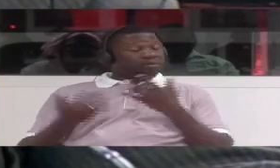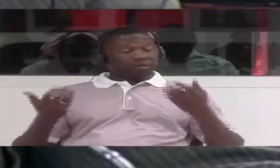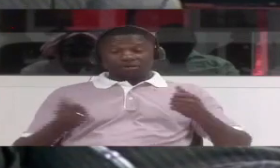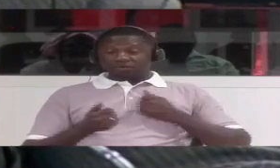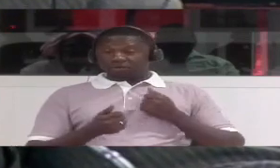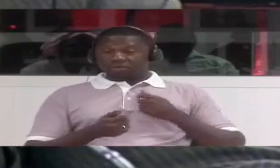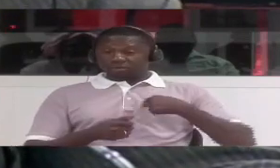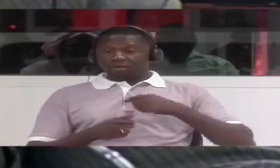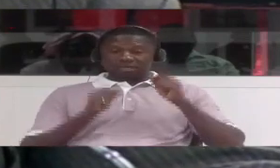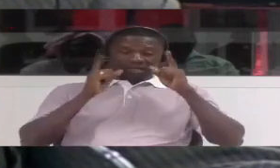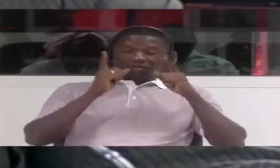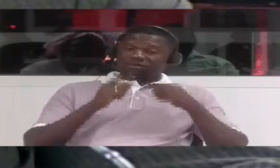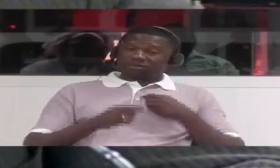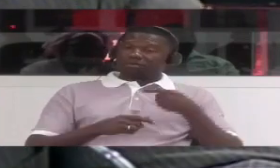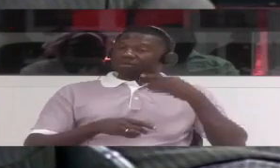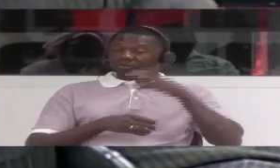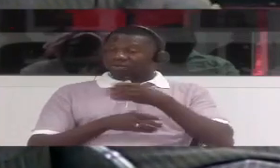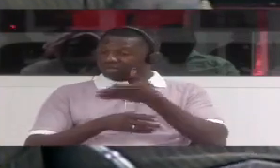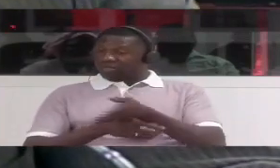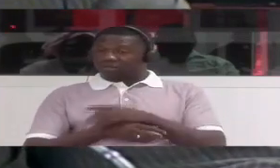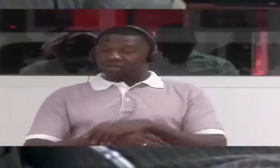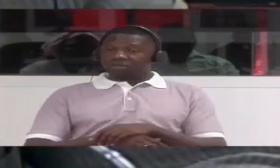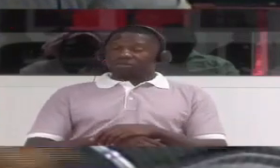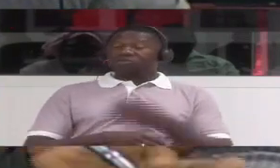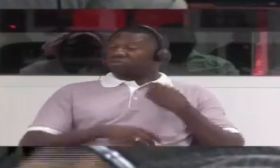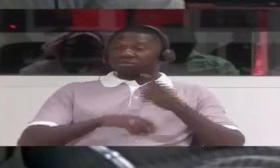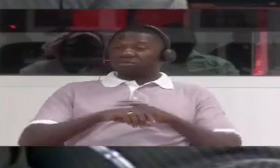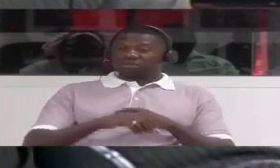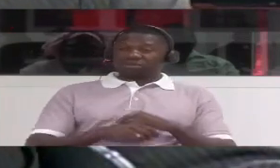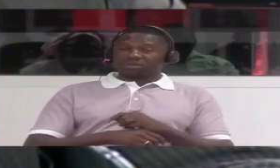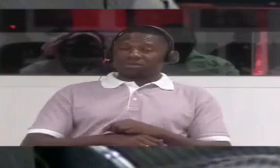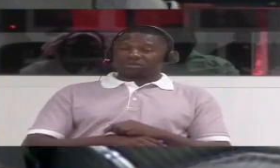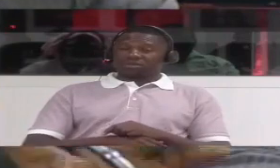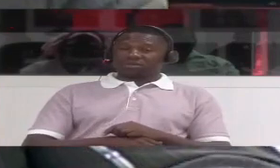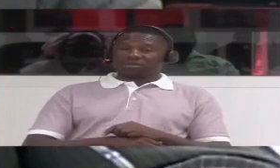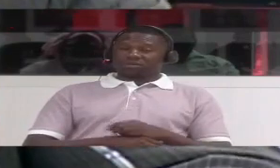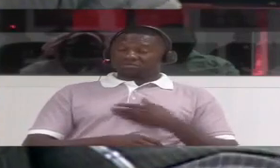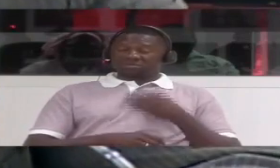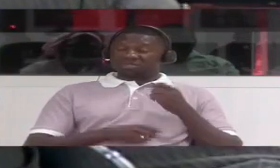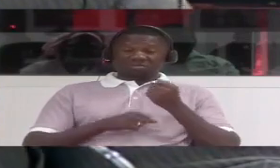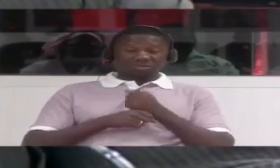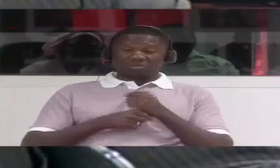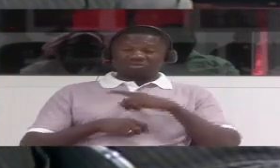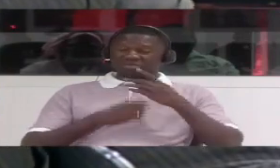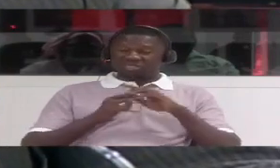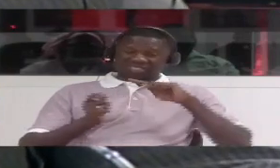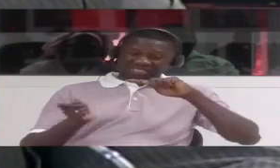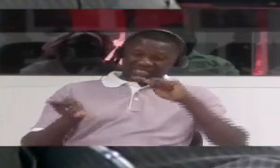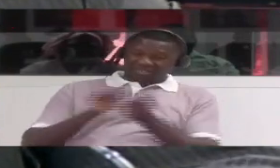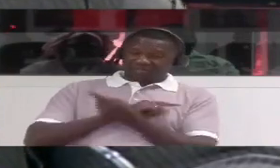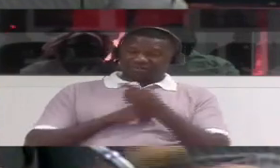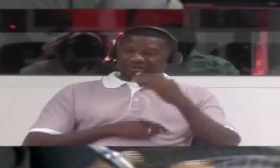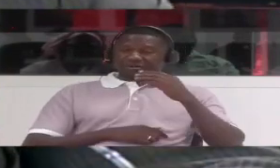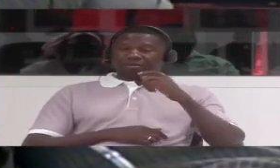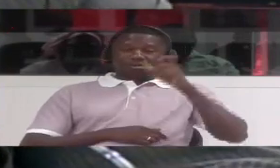country. I sometimes acted stupidly. I became completely different person. The person